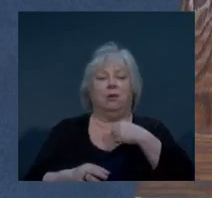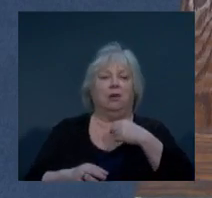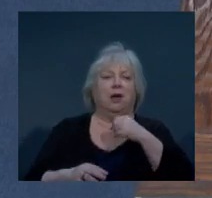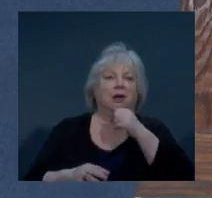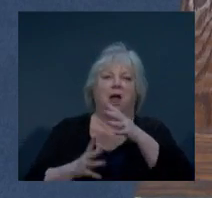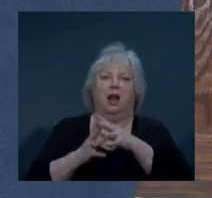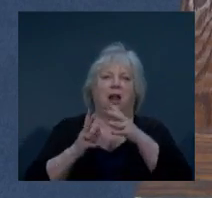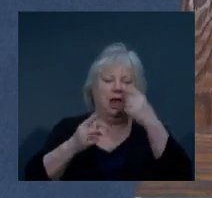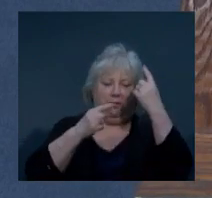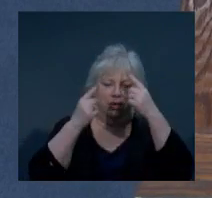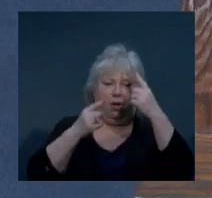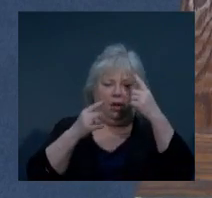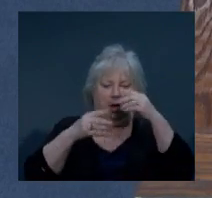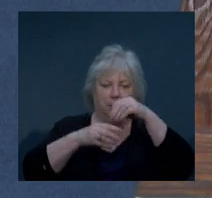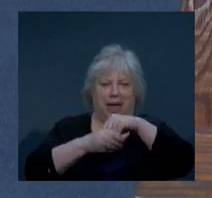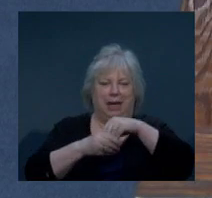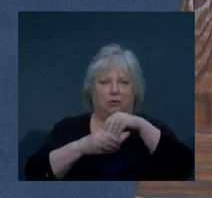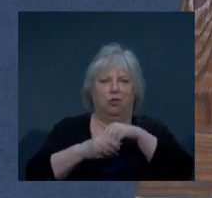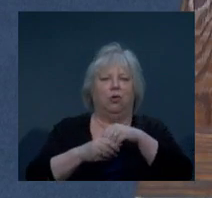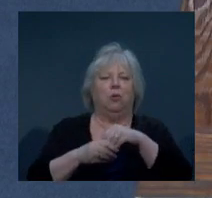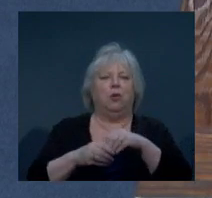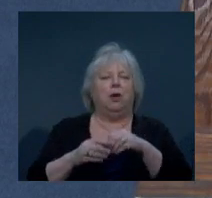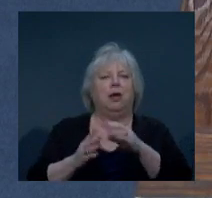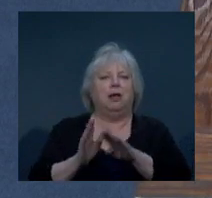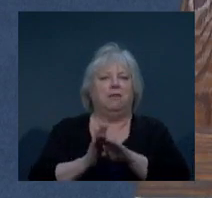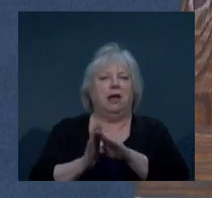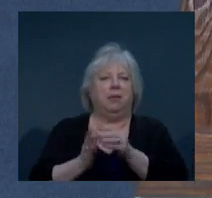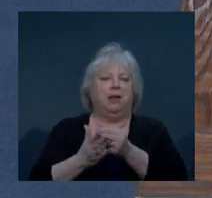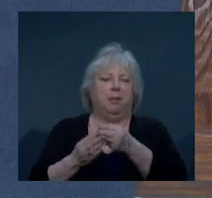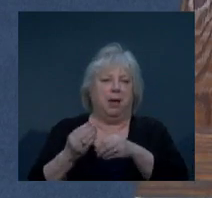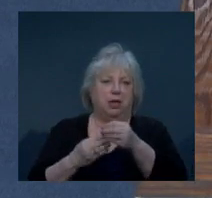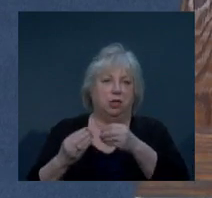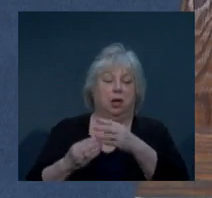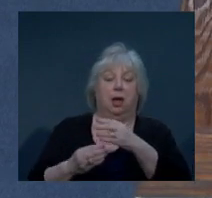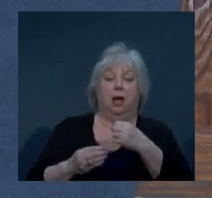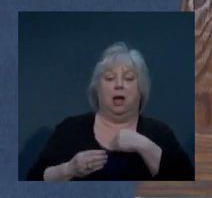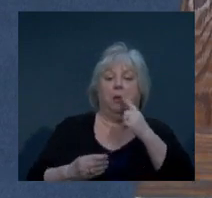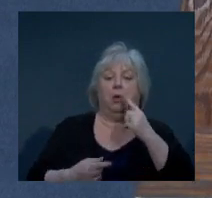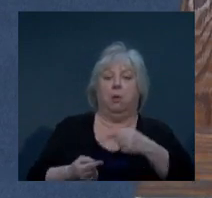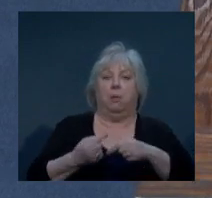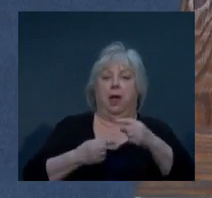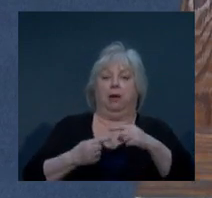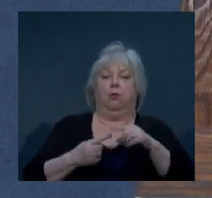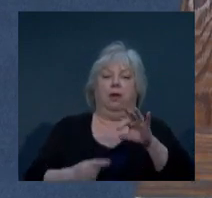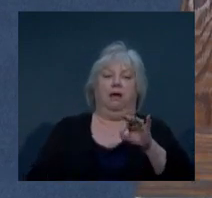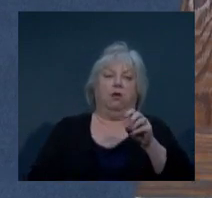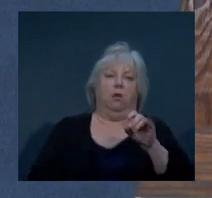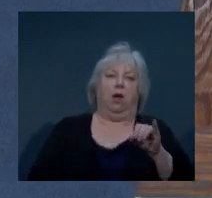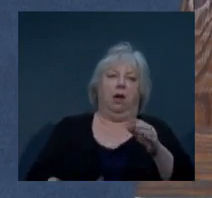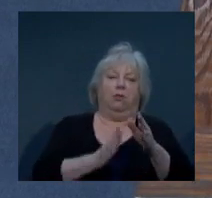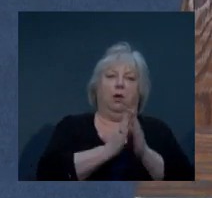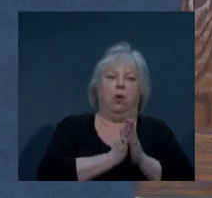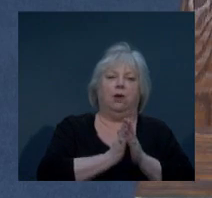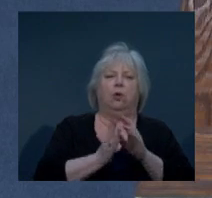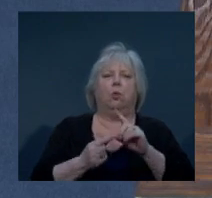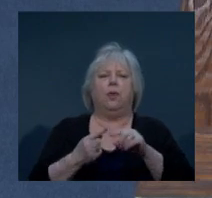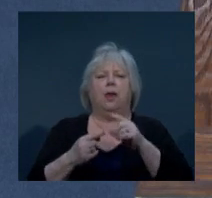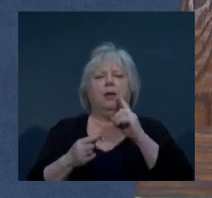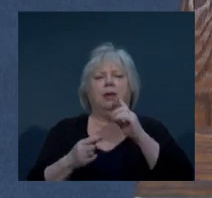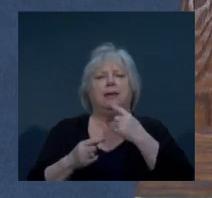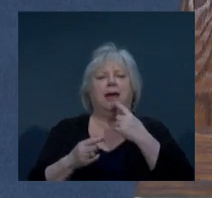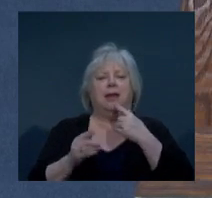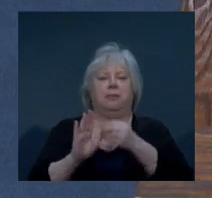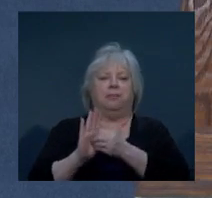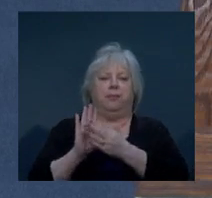thought go into this. And I'm going to fall back to an FOI request, because when there was announced that there was going to be a budget resolution on